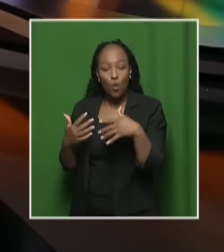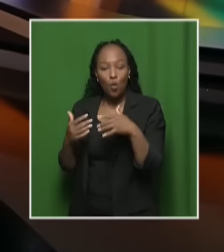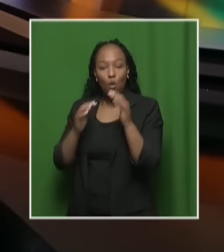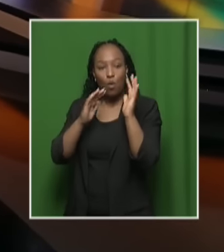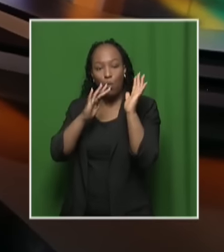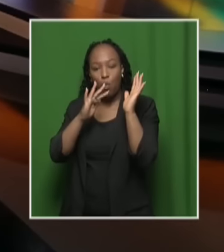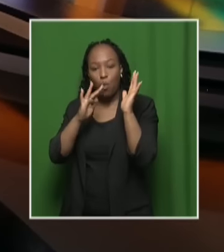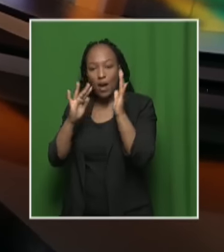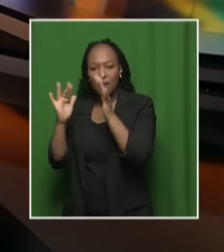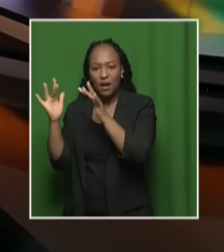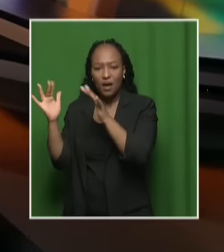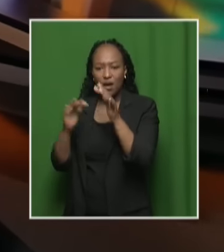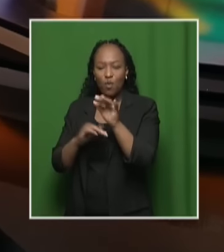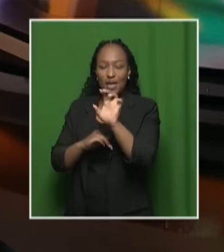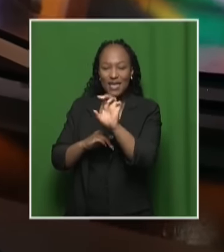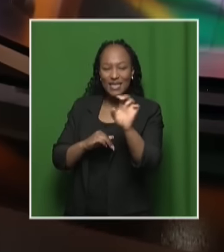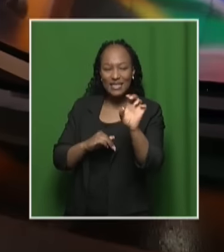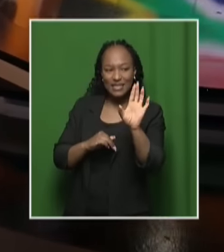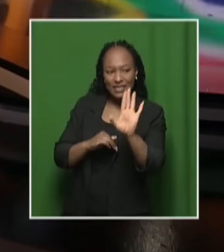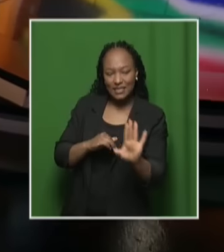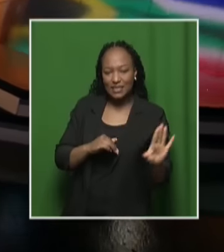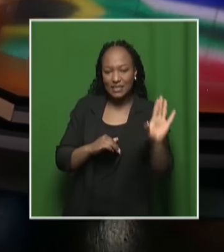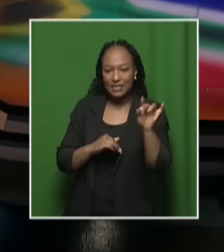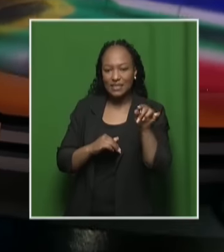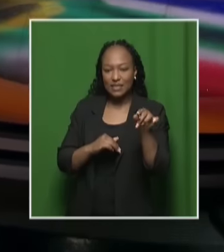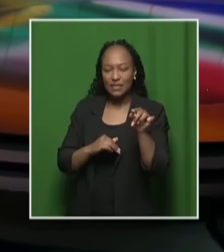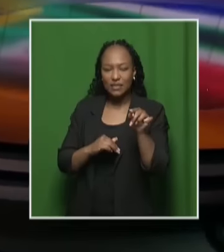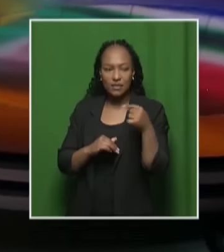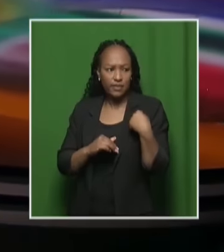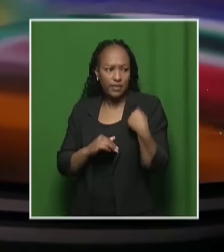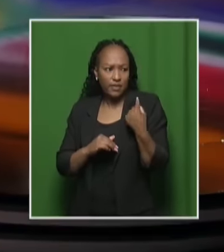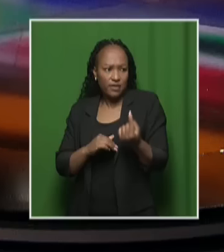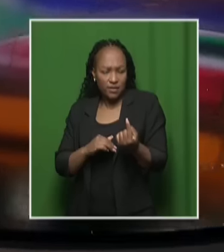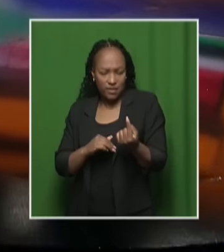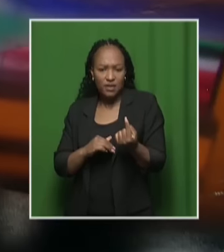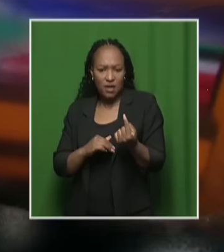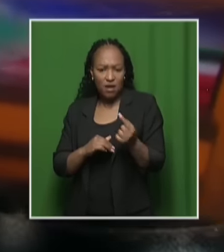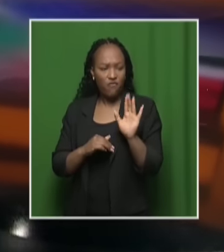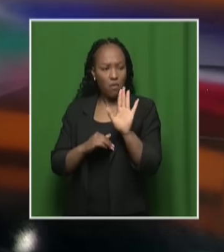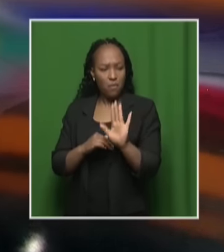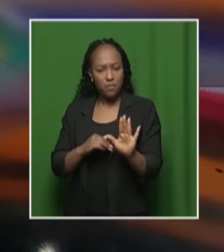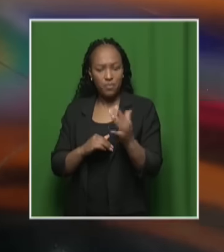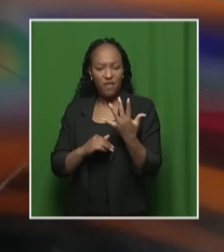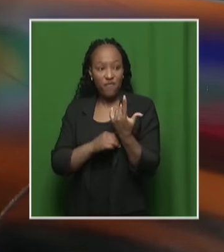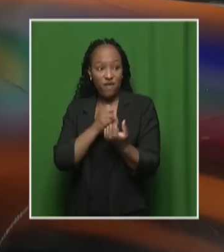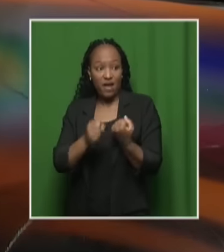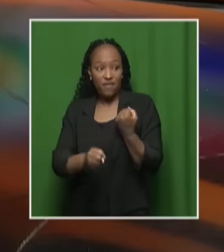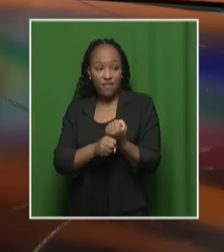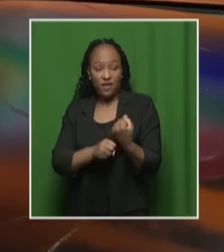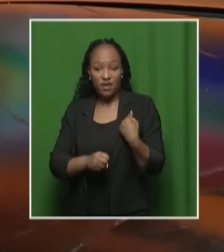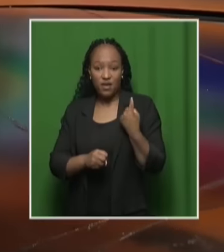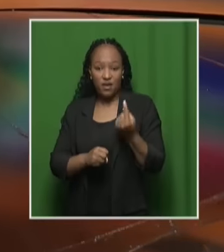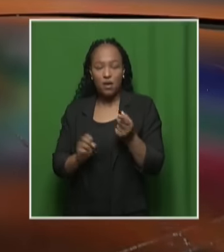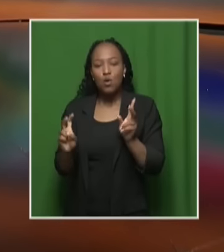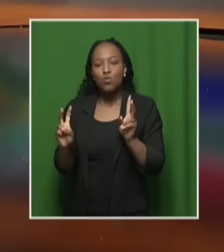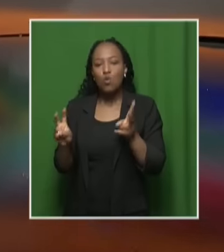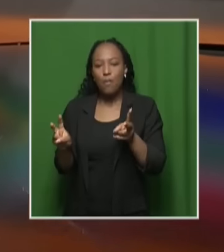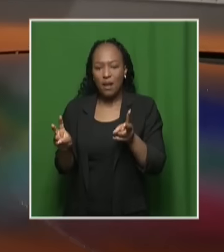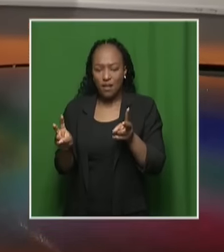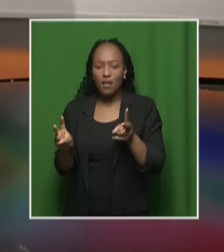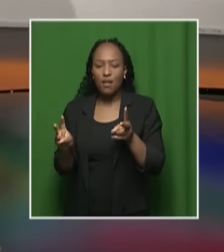conditions, especially for the eastern parts. But one thing to note is that for the past, seasonal forecasts that we've had in the past 5 years, we've had above normal